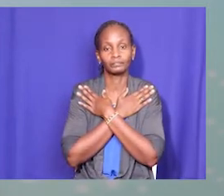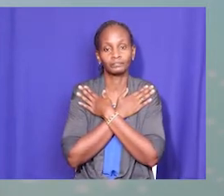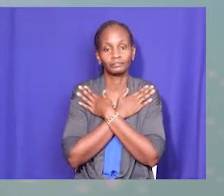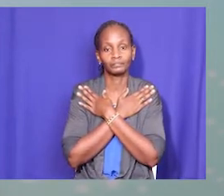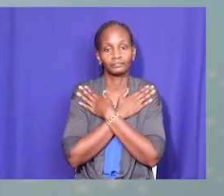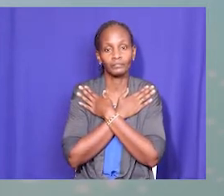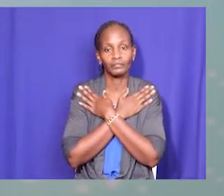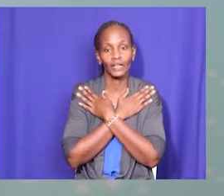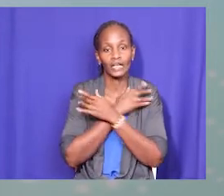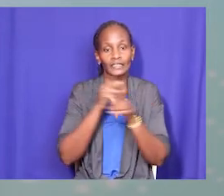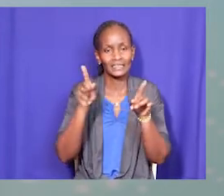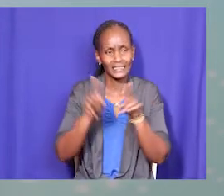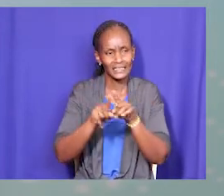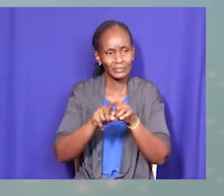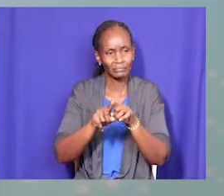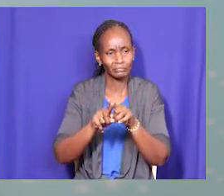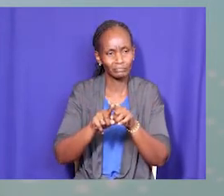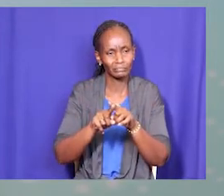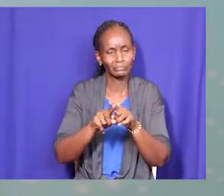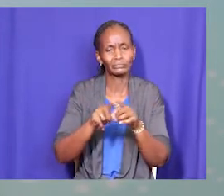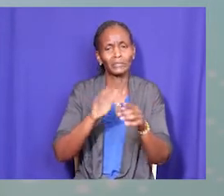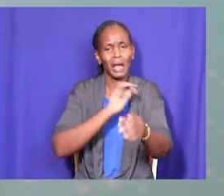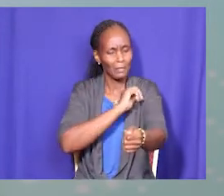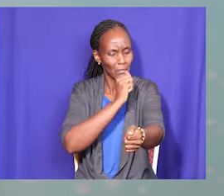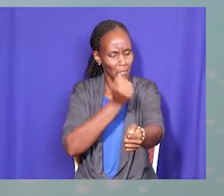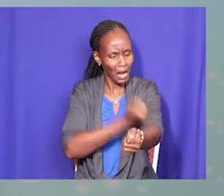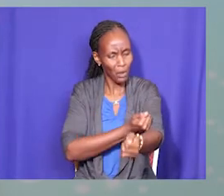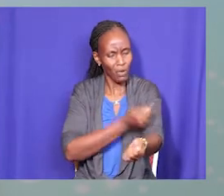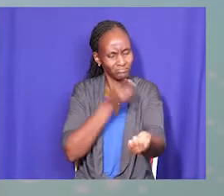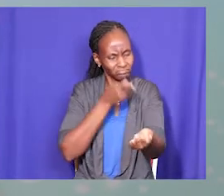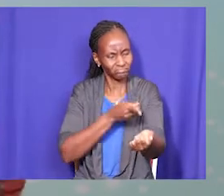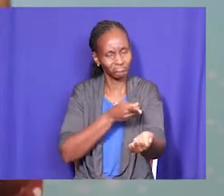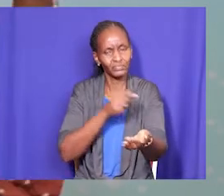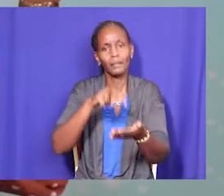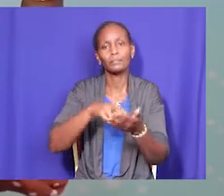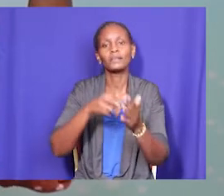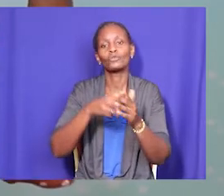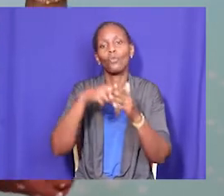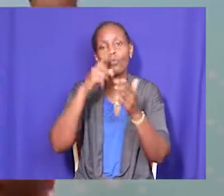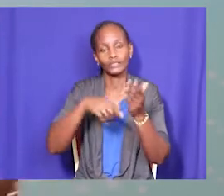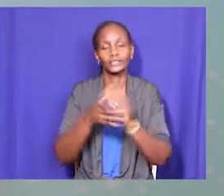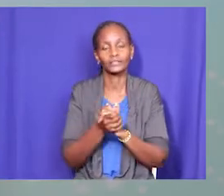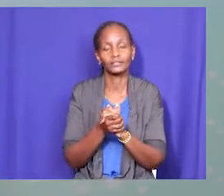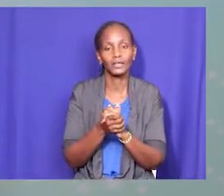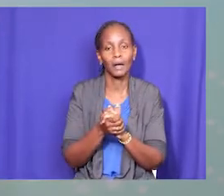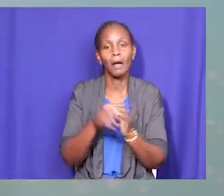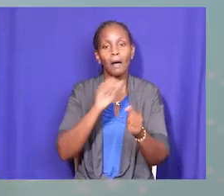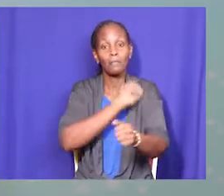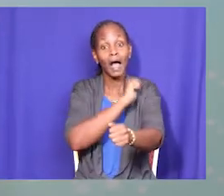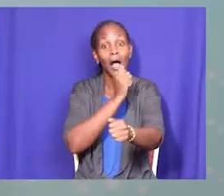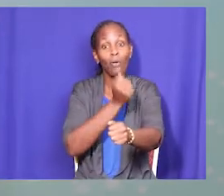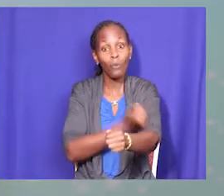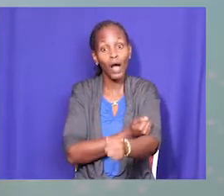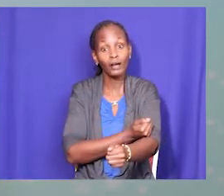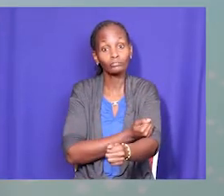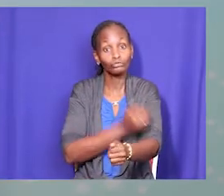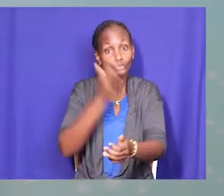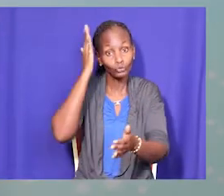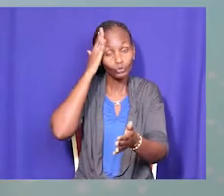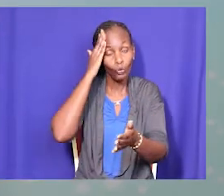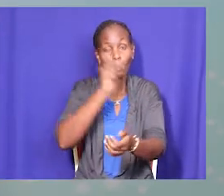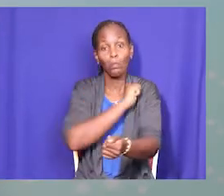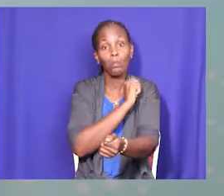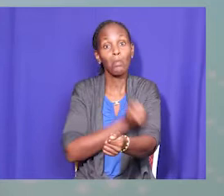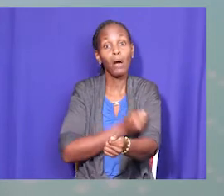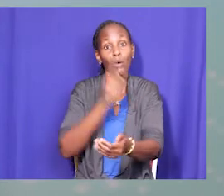What about power? That's a big word. Power. Do you know what power